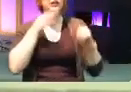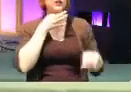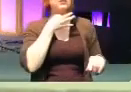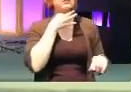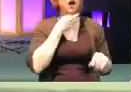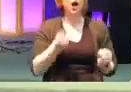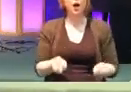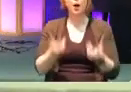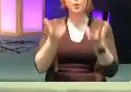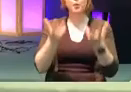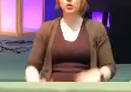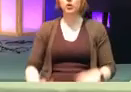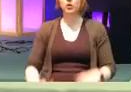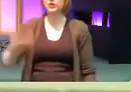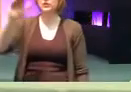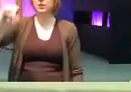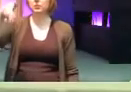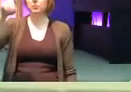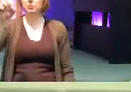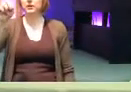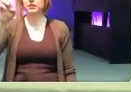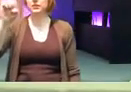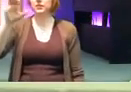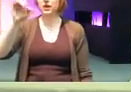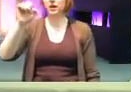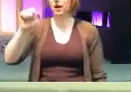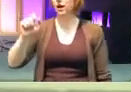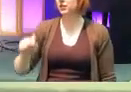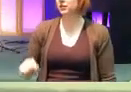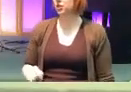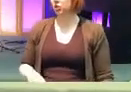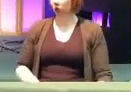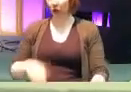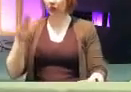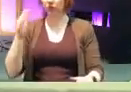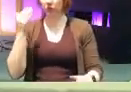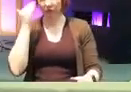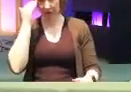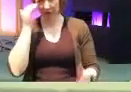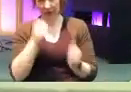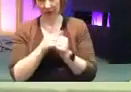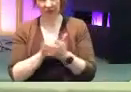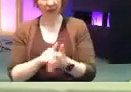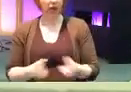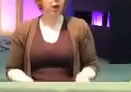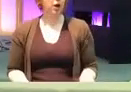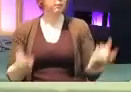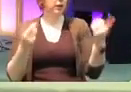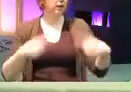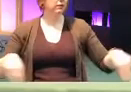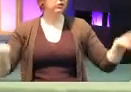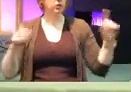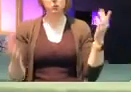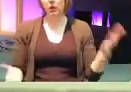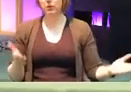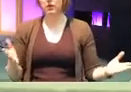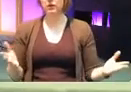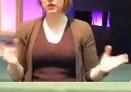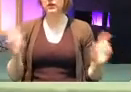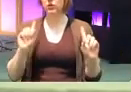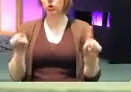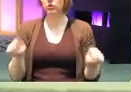how many of you were raised in Pentecost? Okay, you were raised in Assembly of God Church. You were very familiar with that. Okay, how many of you were maybe attended a mainline